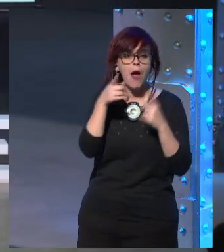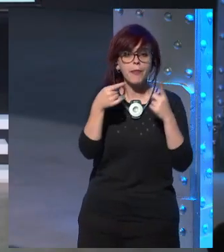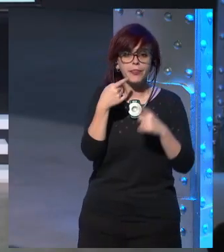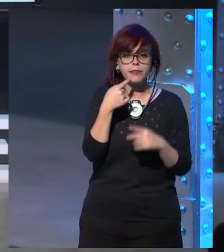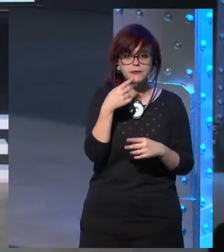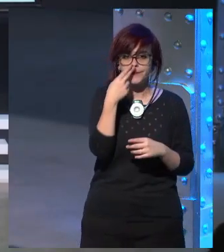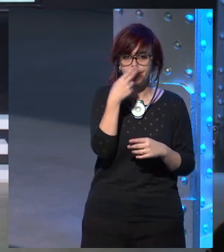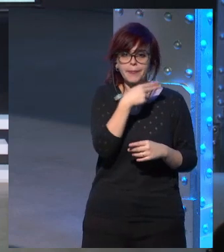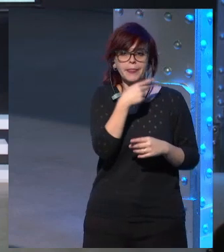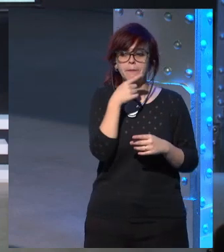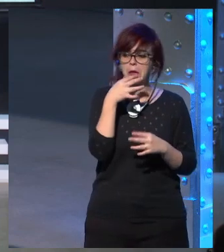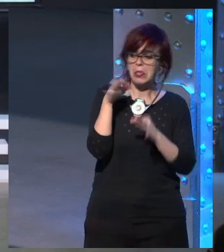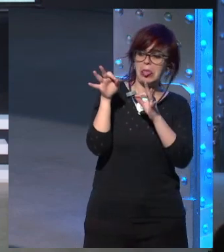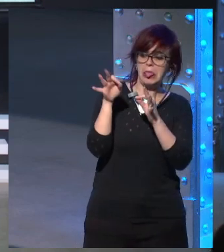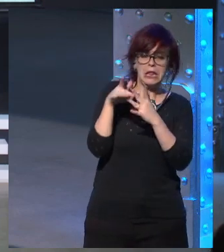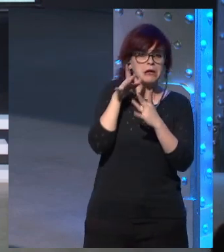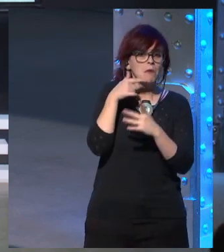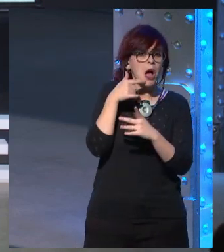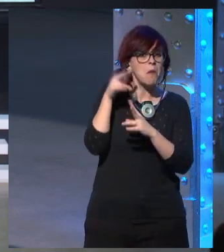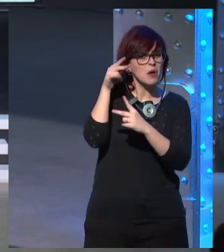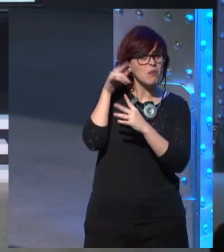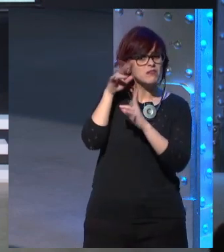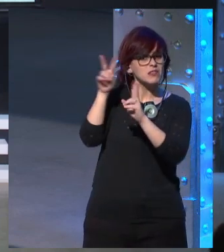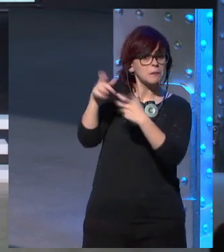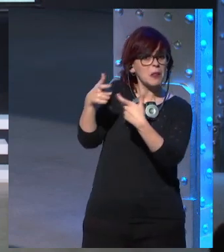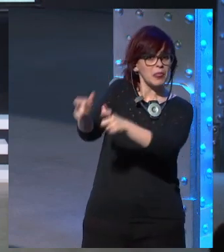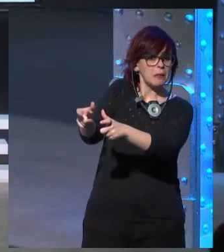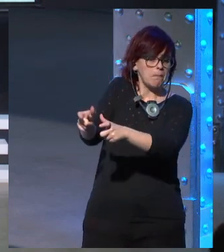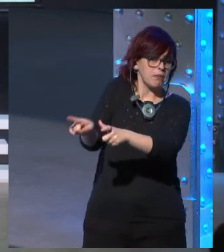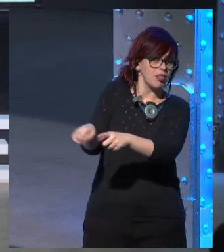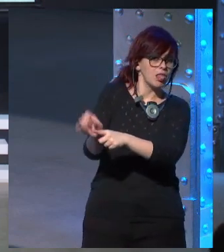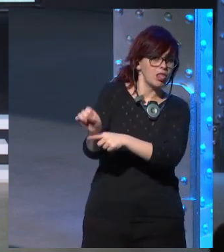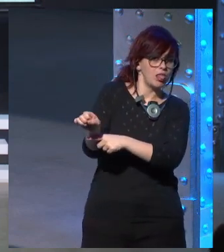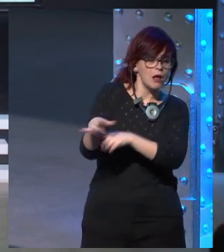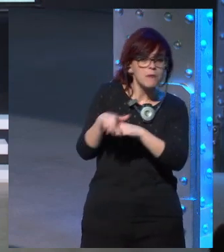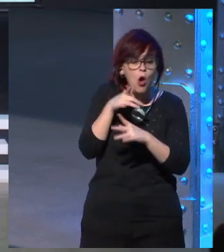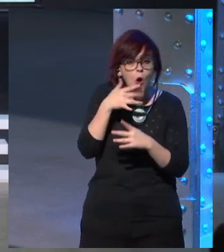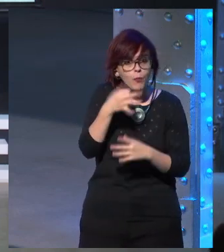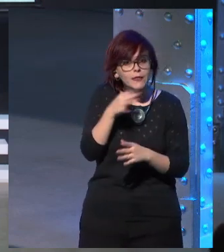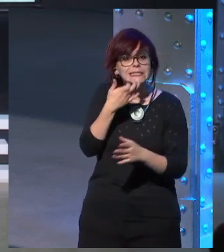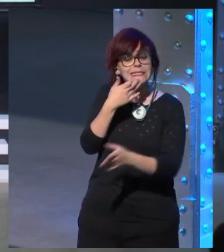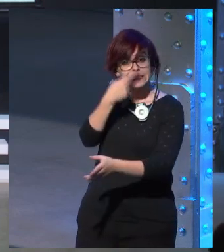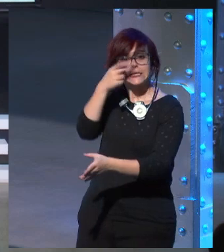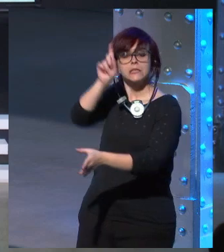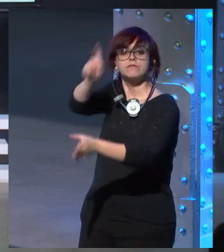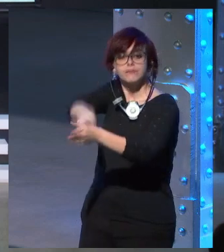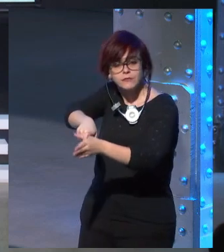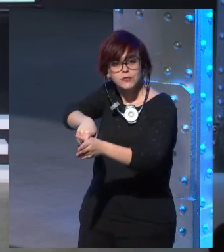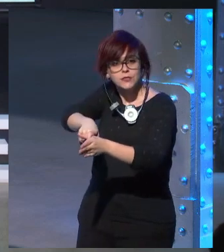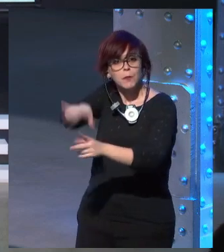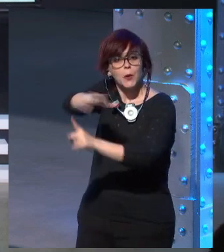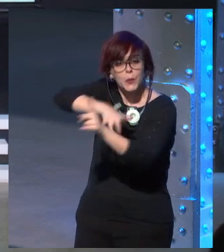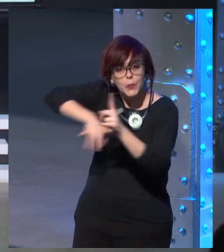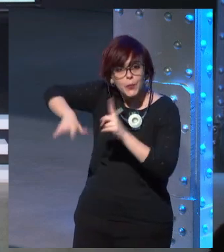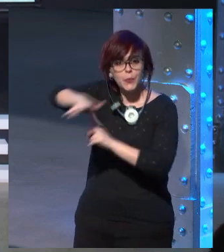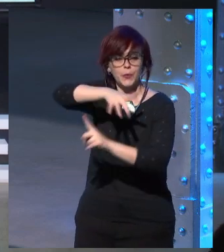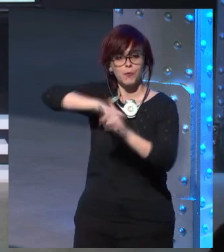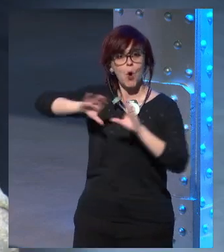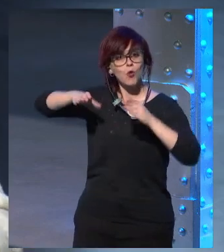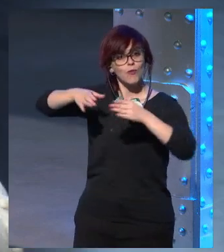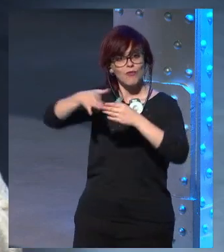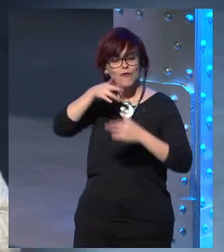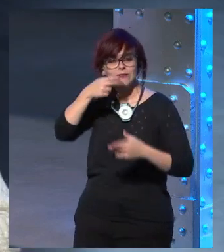community. And you might see something interesting that they're doing. A brother might show a sister, or a cousin might be doing something, or a friend might be doing